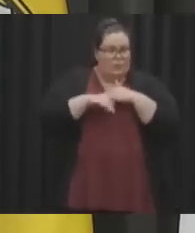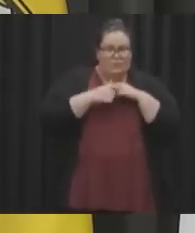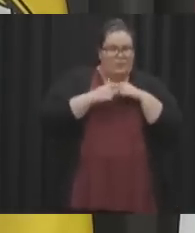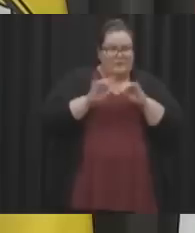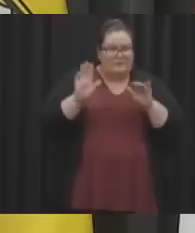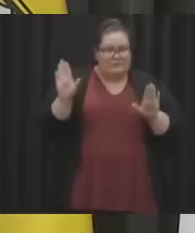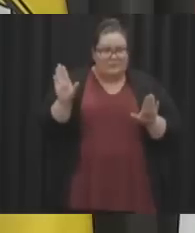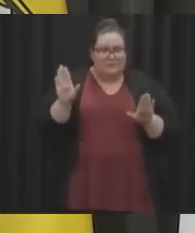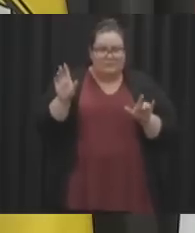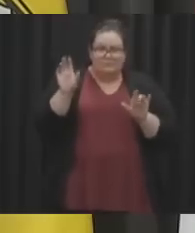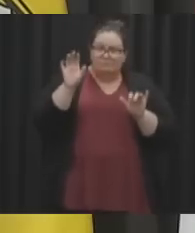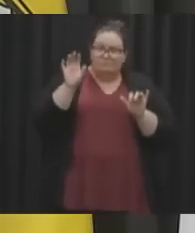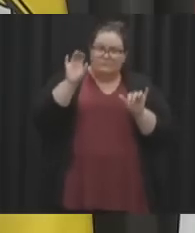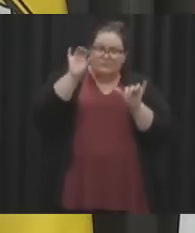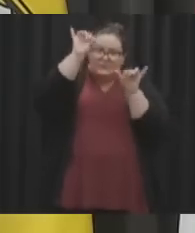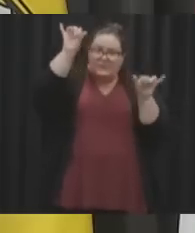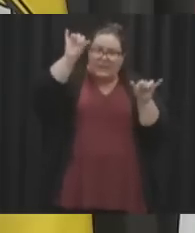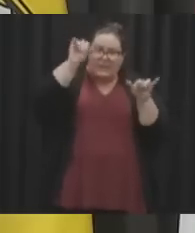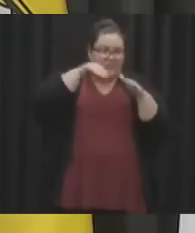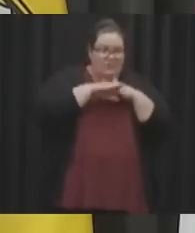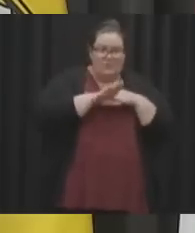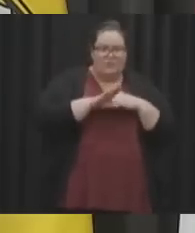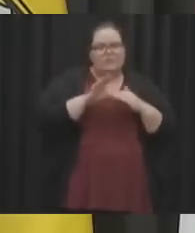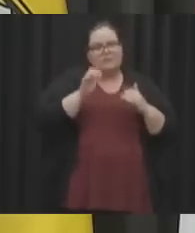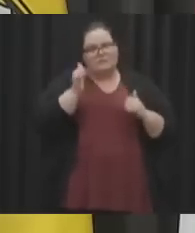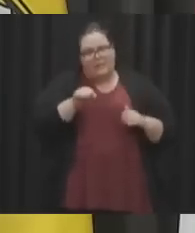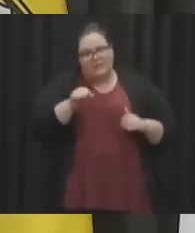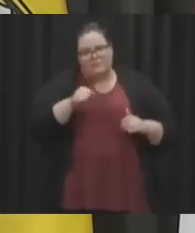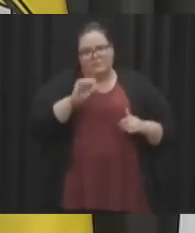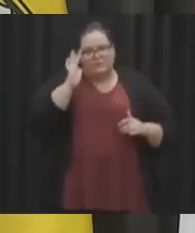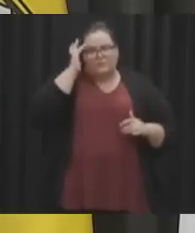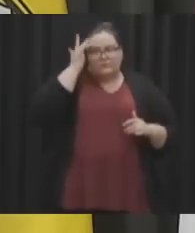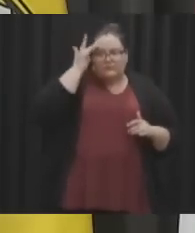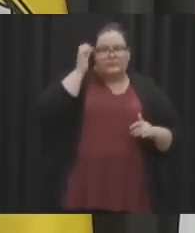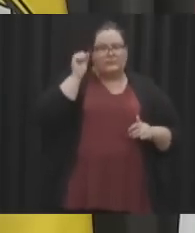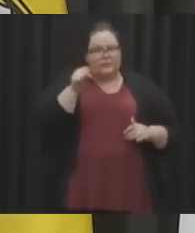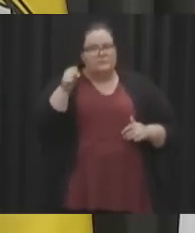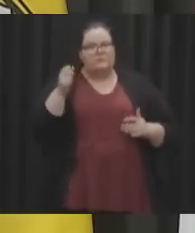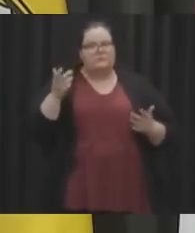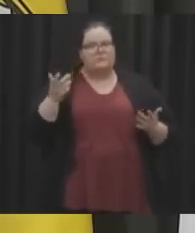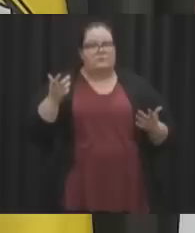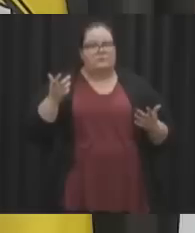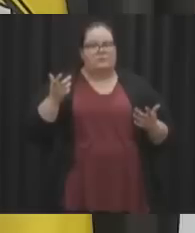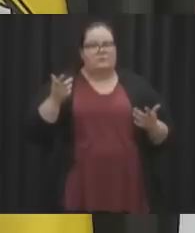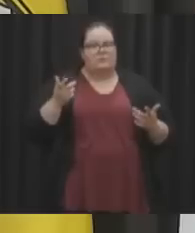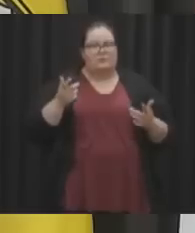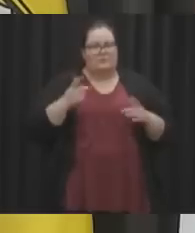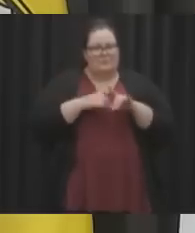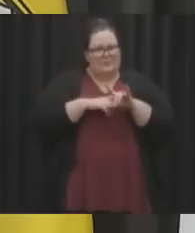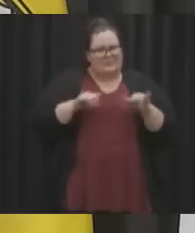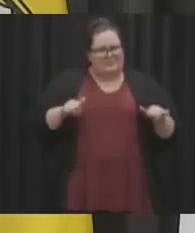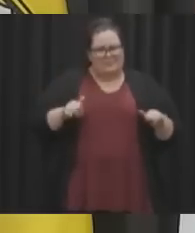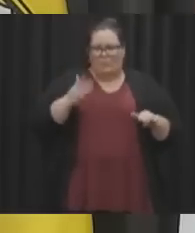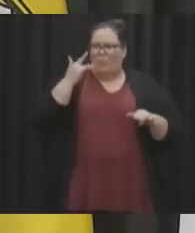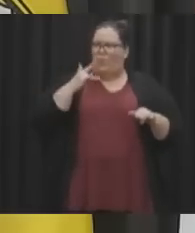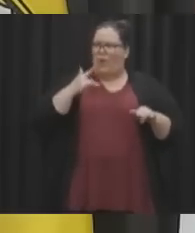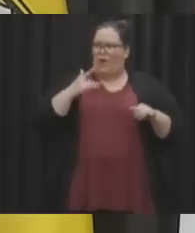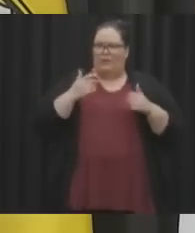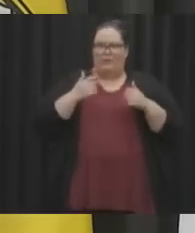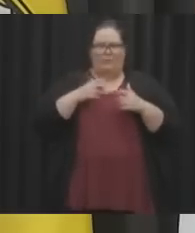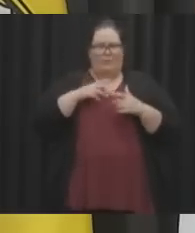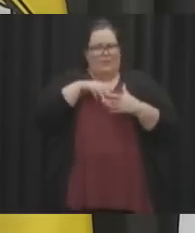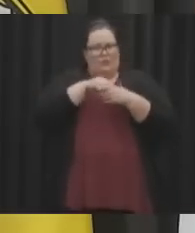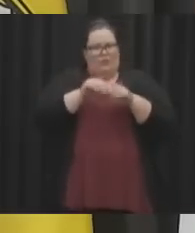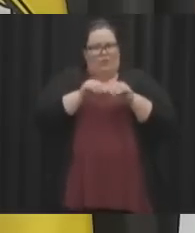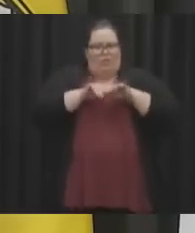from around the world and see the evidence of what happens in places who do not take this disease seriously. We've led the world to now in